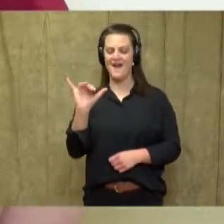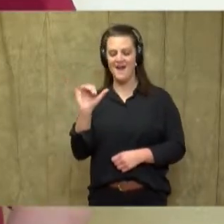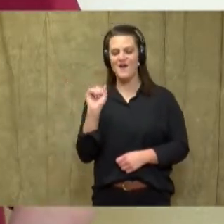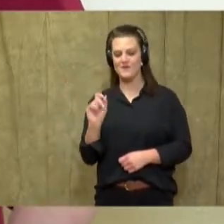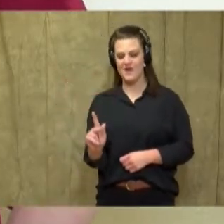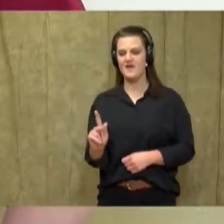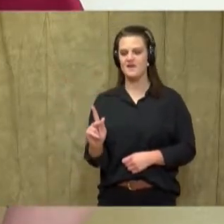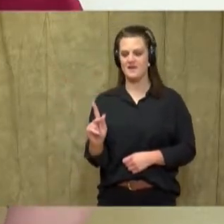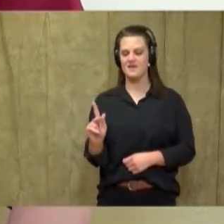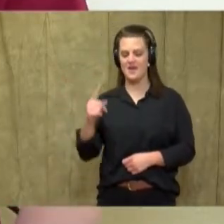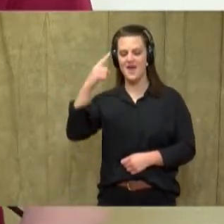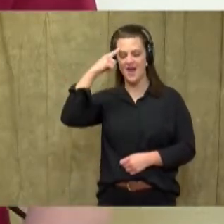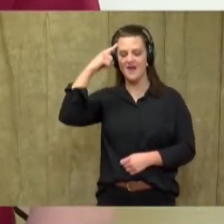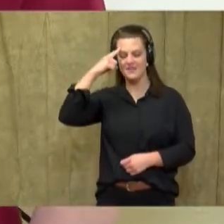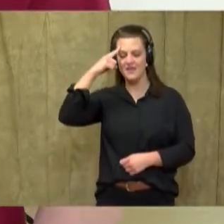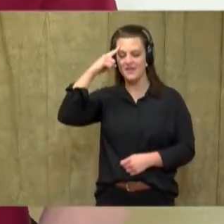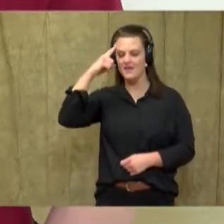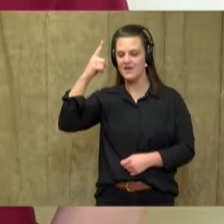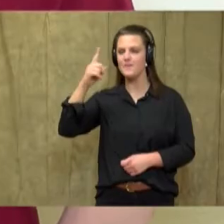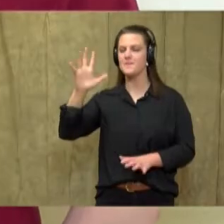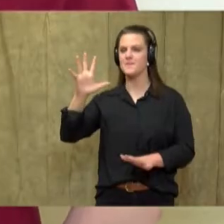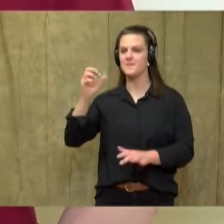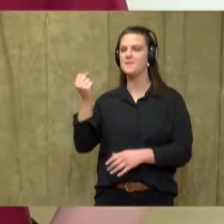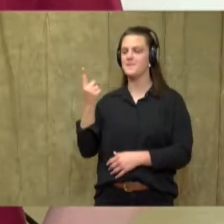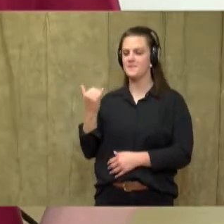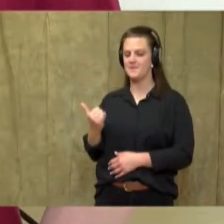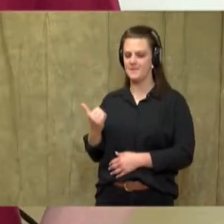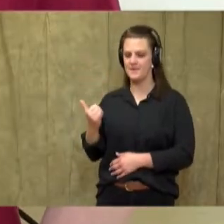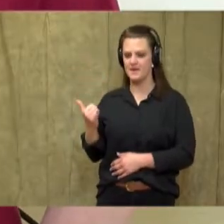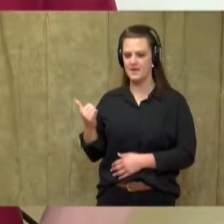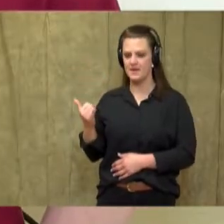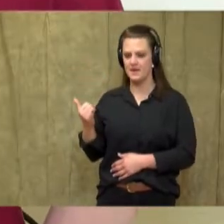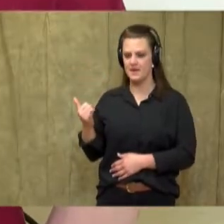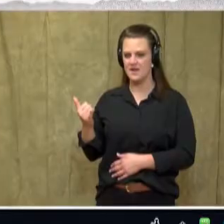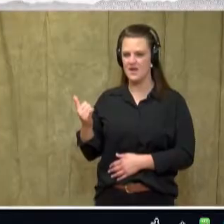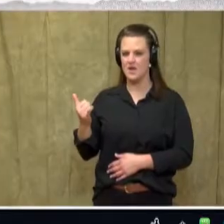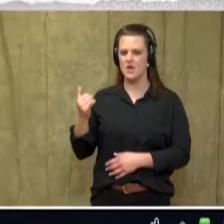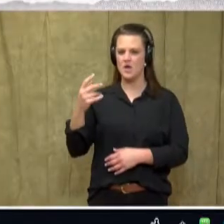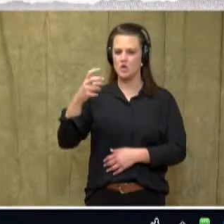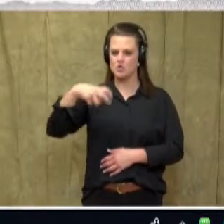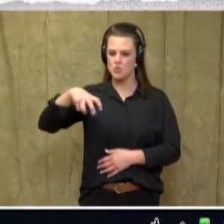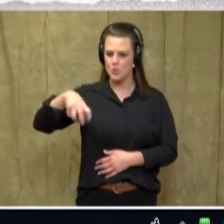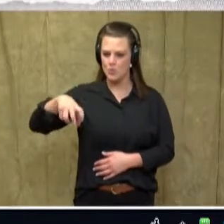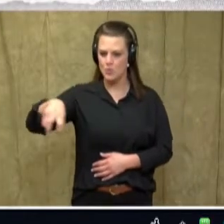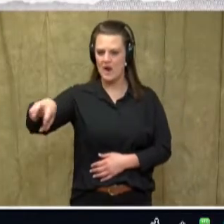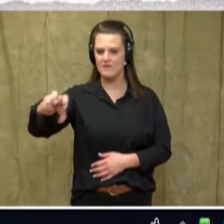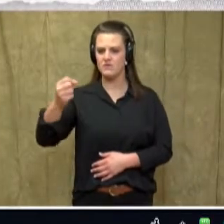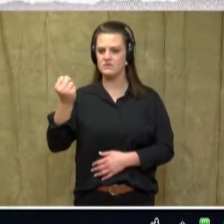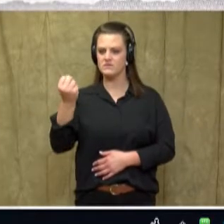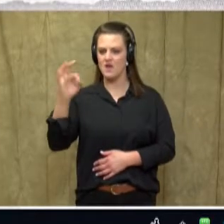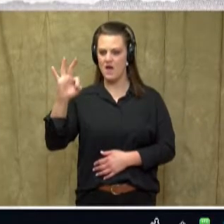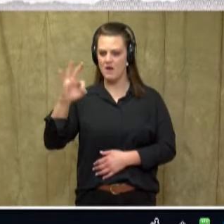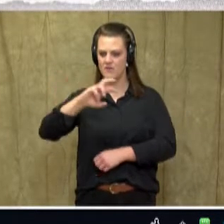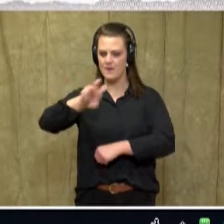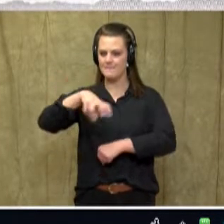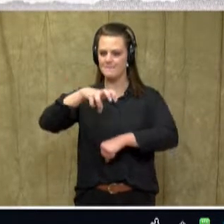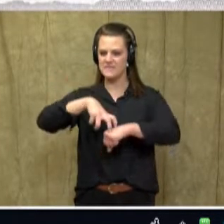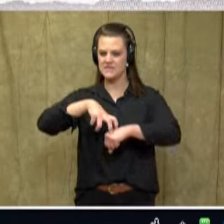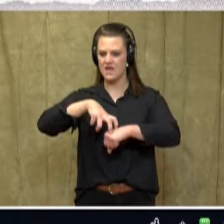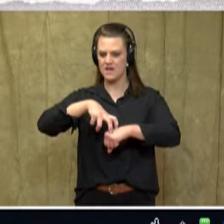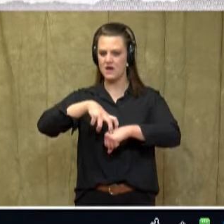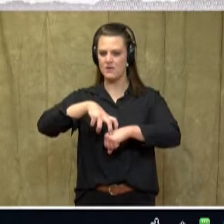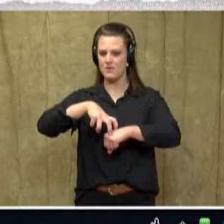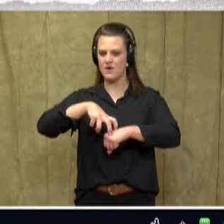okay. I think I'm finally with it now. The travels of the potato